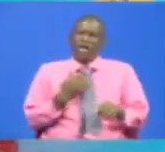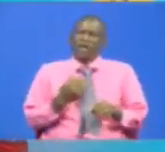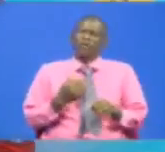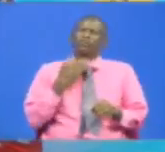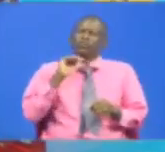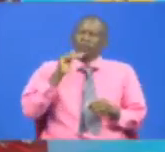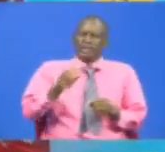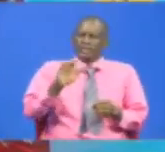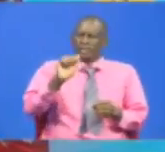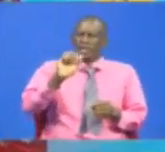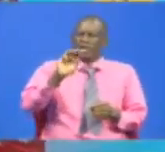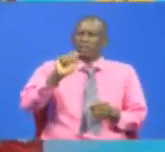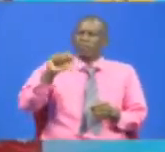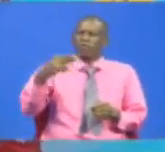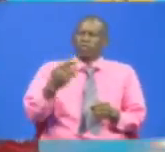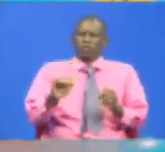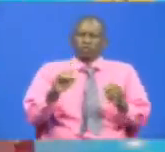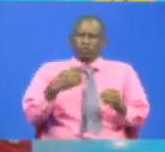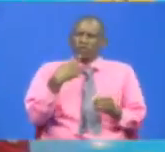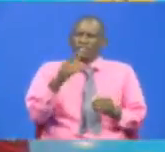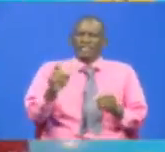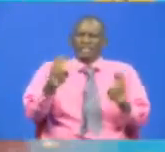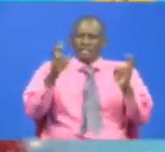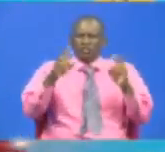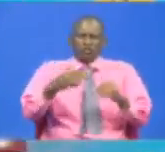respond to the issue of immunization.